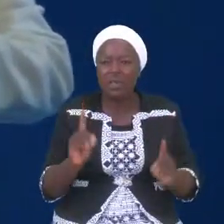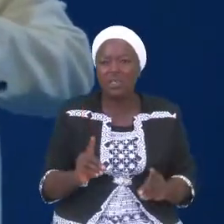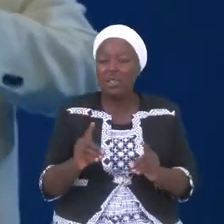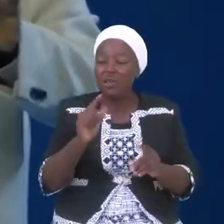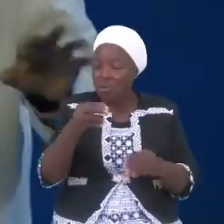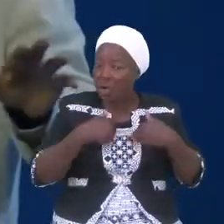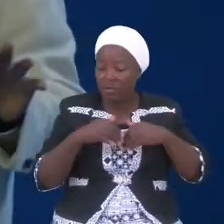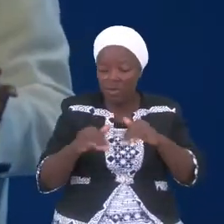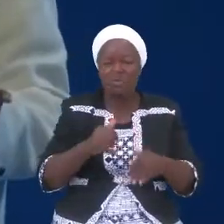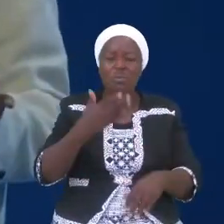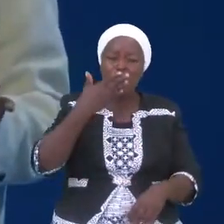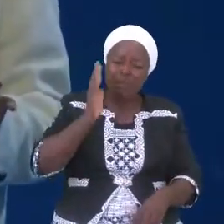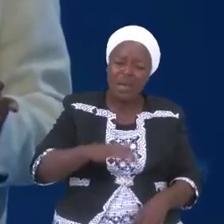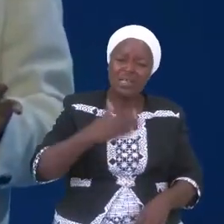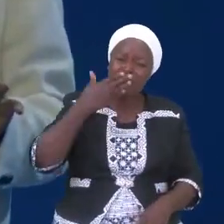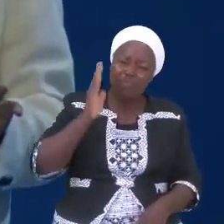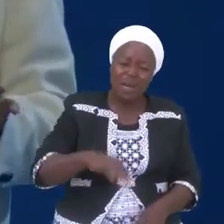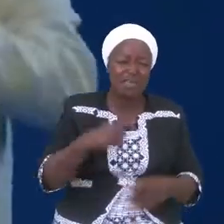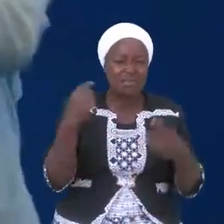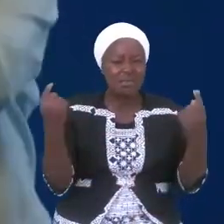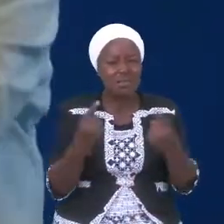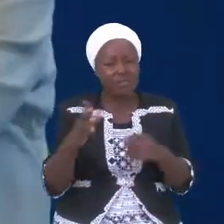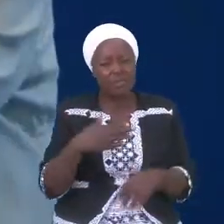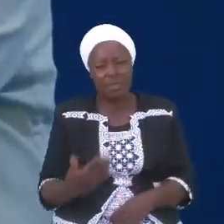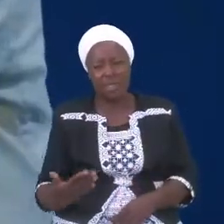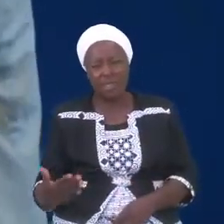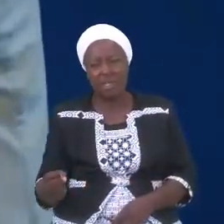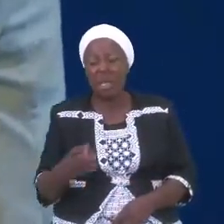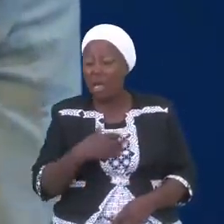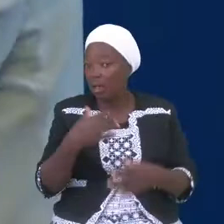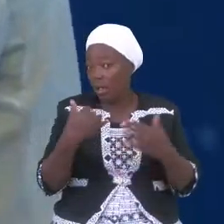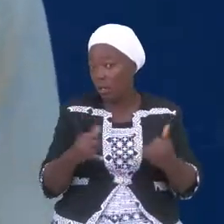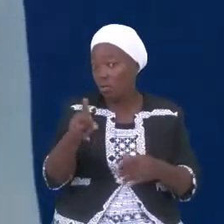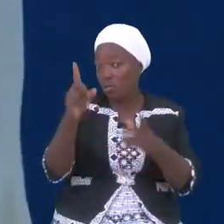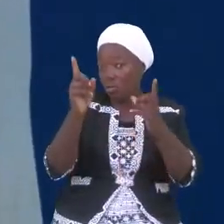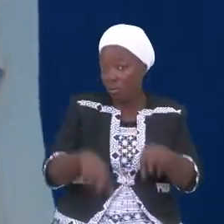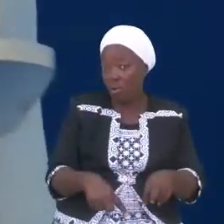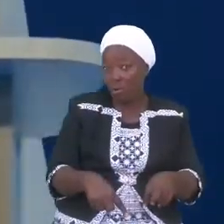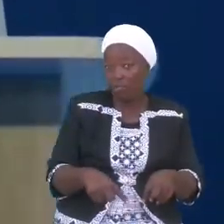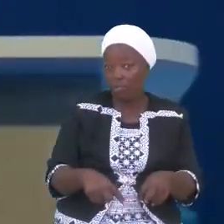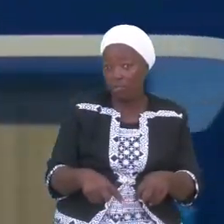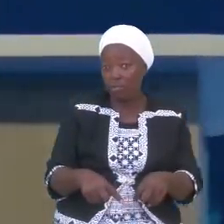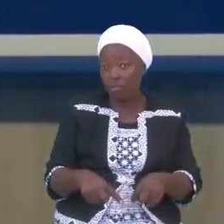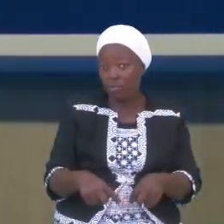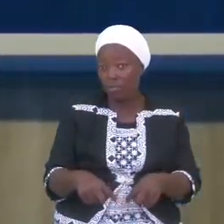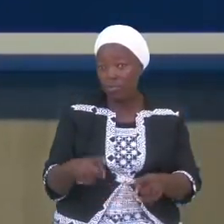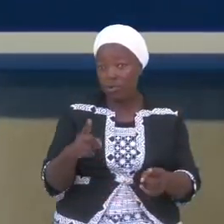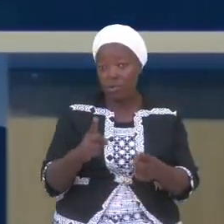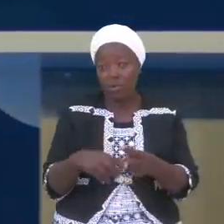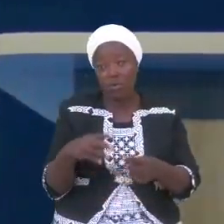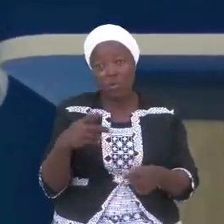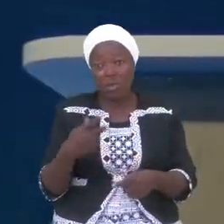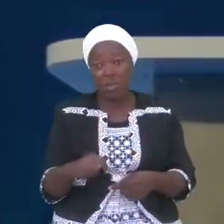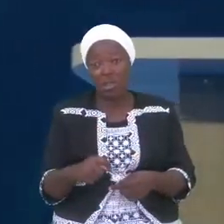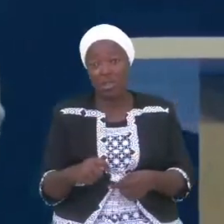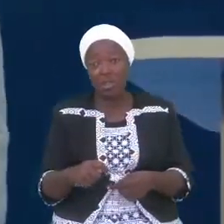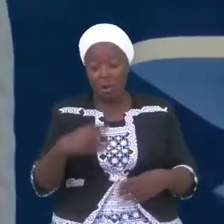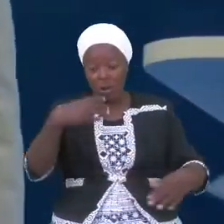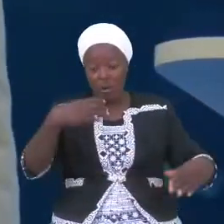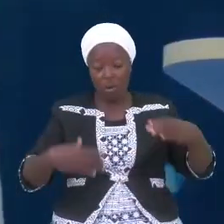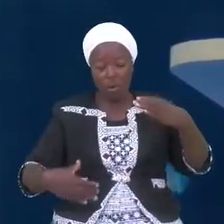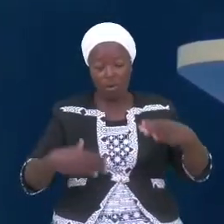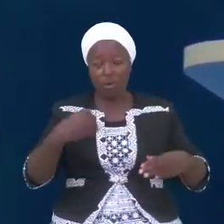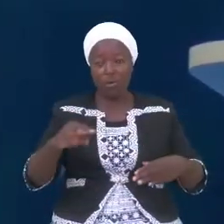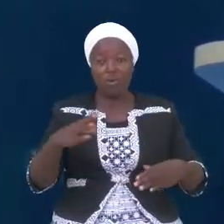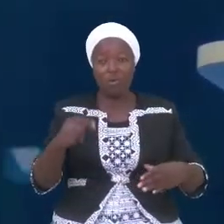bad, sinful things. And now you come to the court of the Almighty. That's